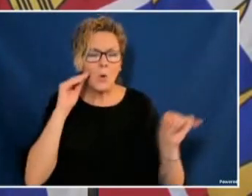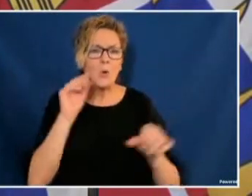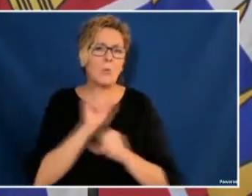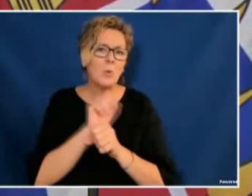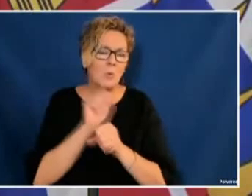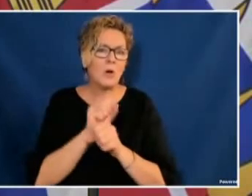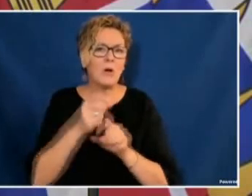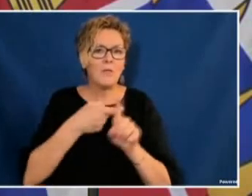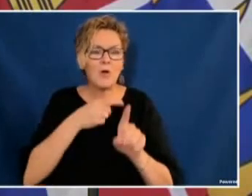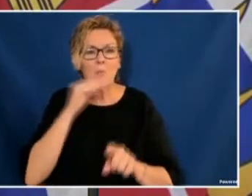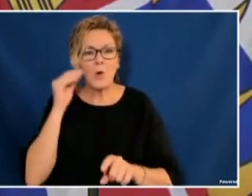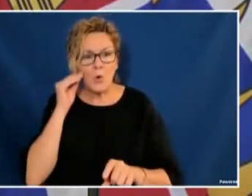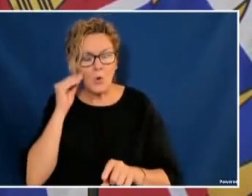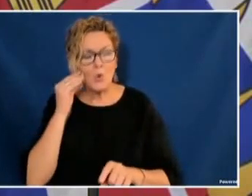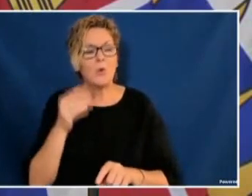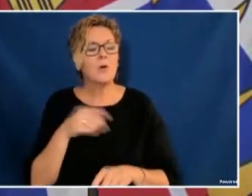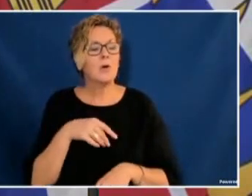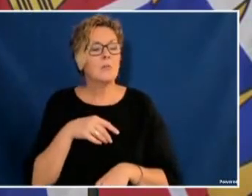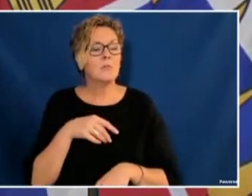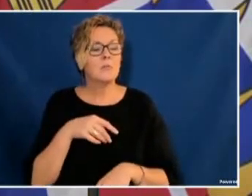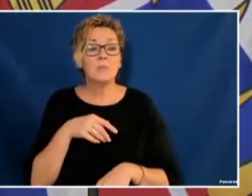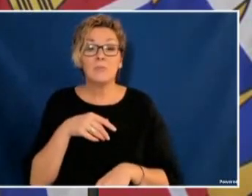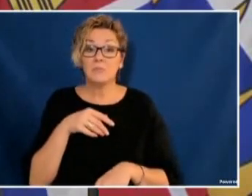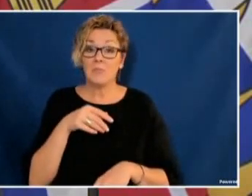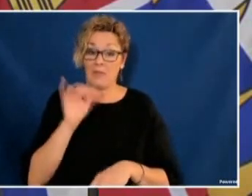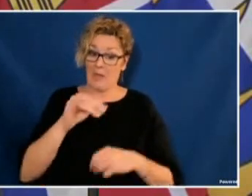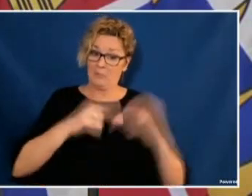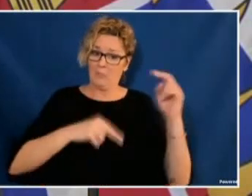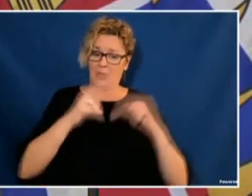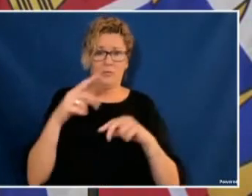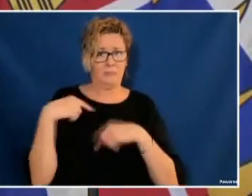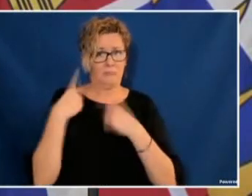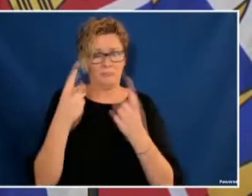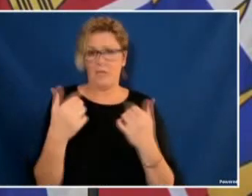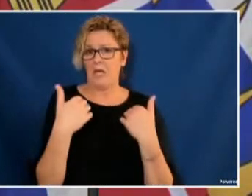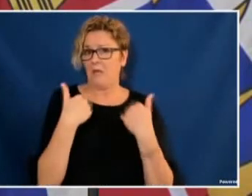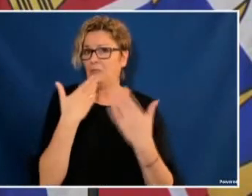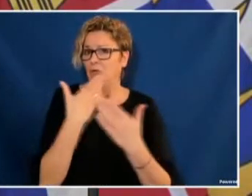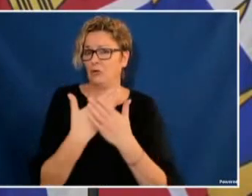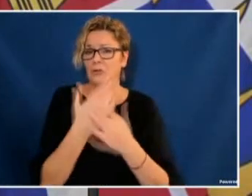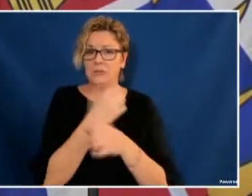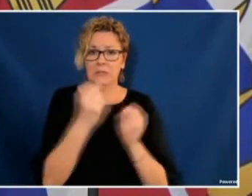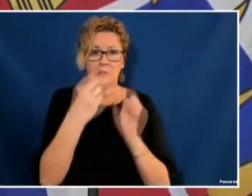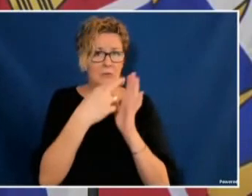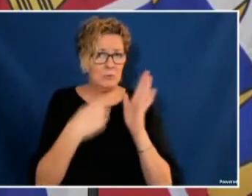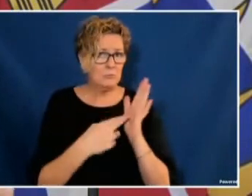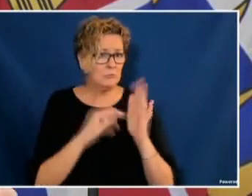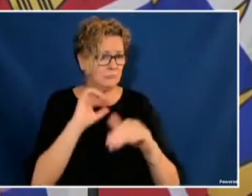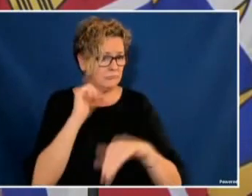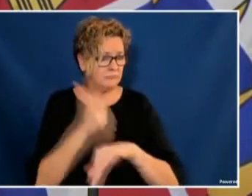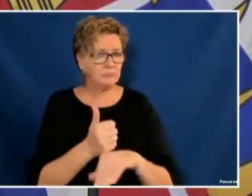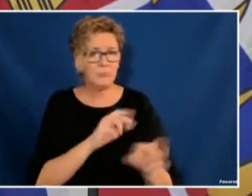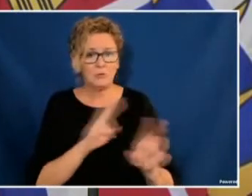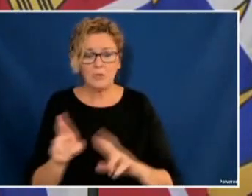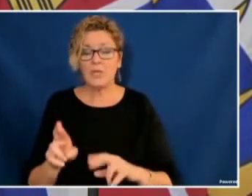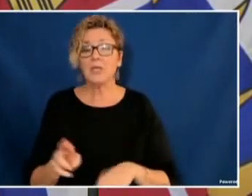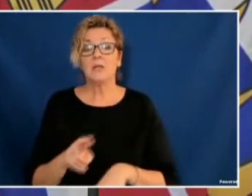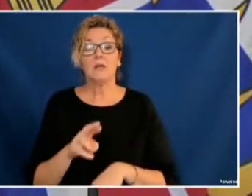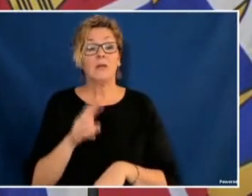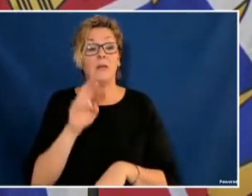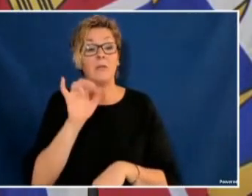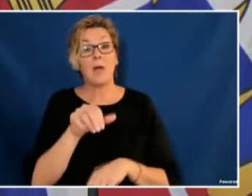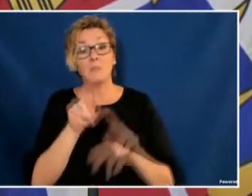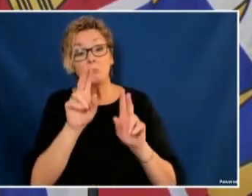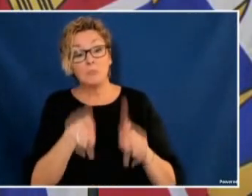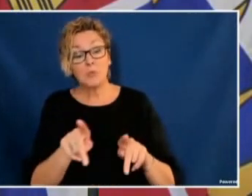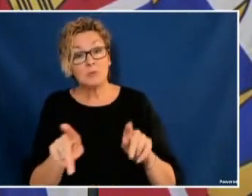for work or also recreational travel, and bringing the virus back with them. Things that we should not be doing right now. We